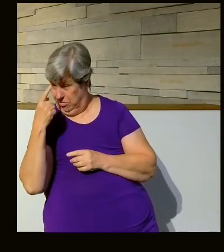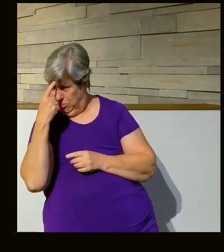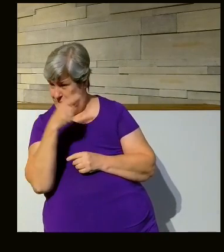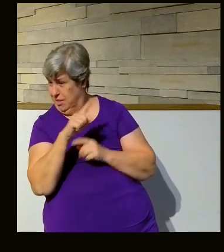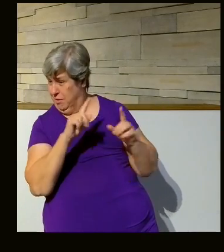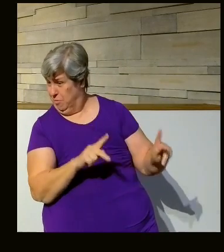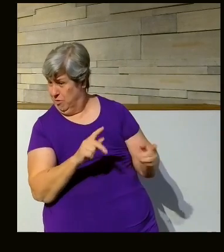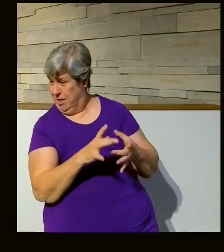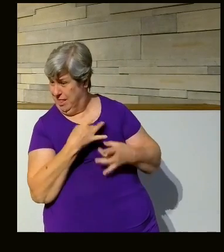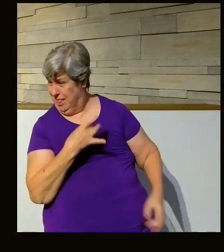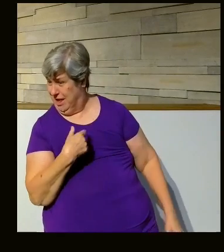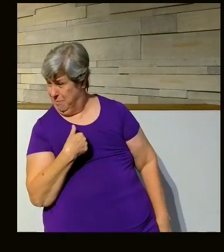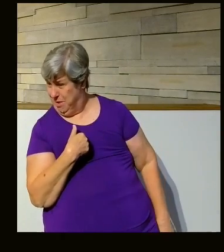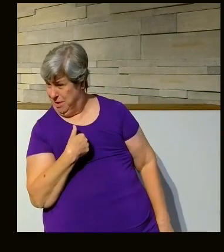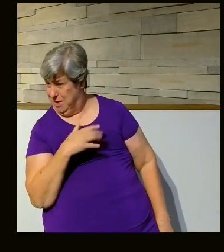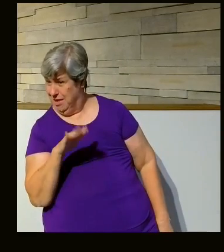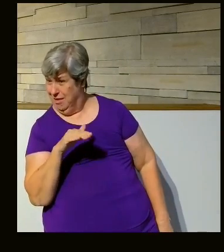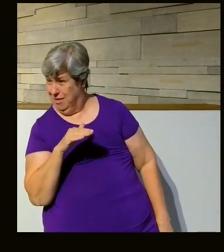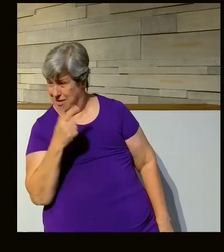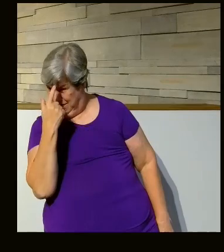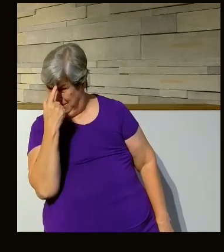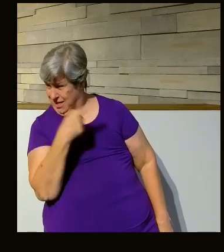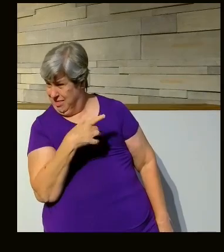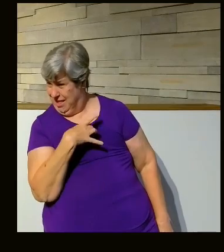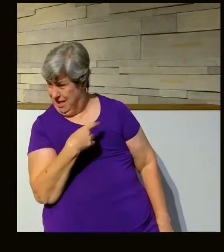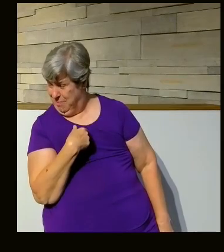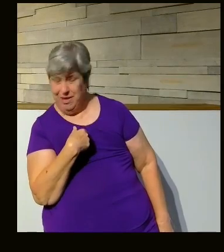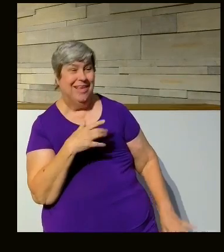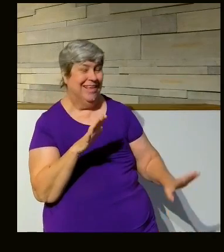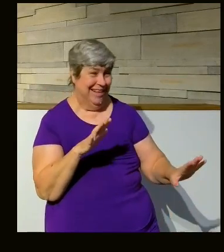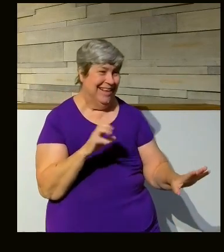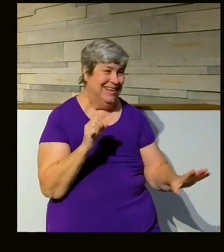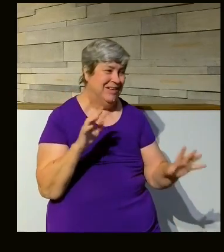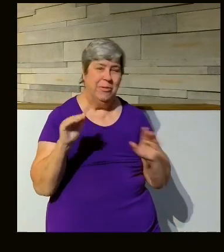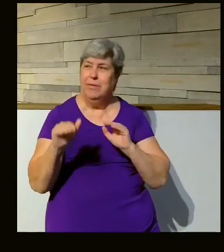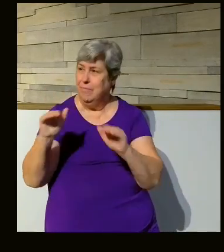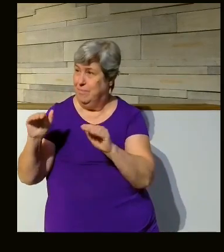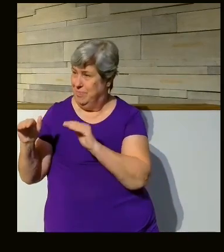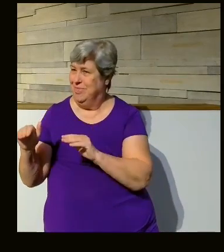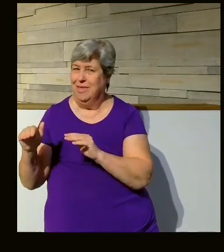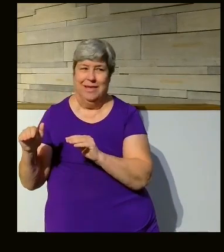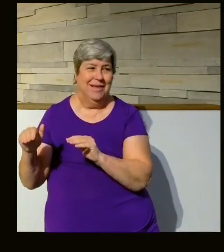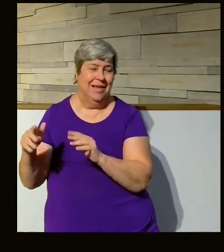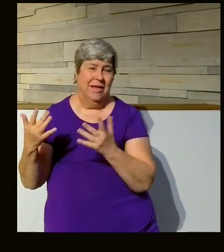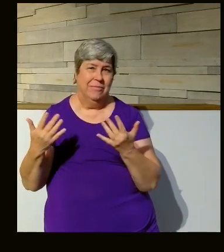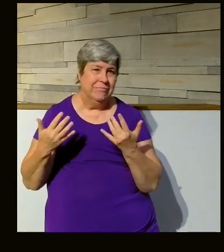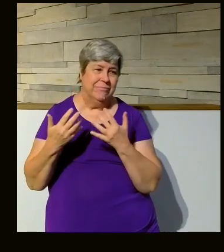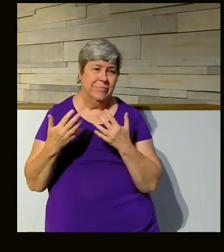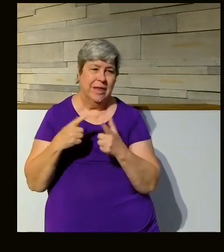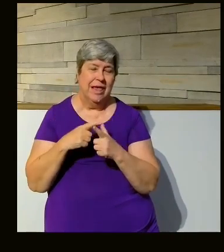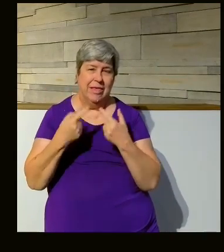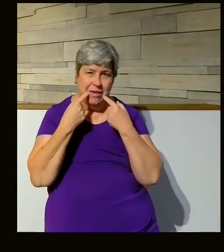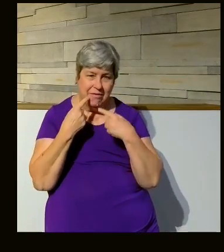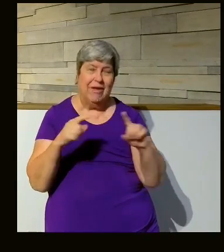think so-and-so might like me or something? Or tell me about so-and-so. And so we go roundabout way for a while. And